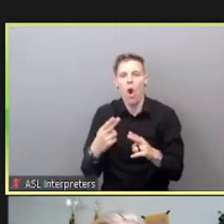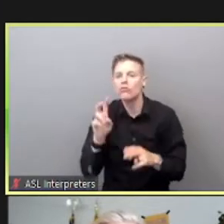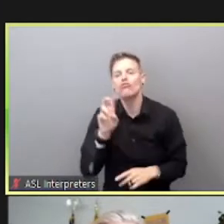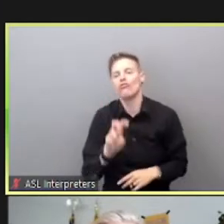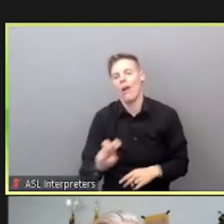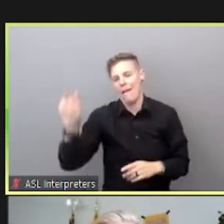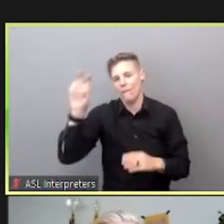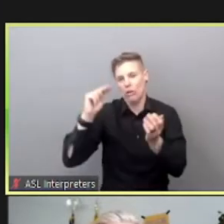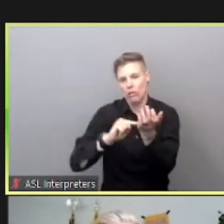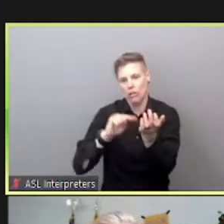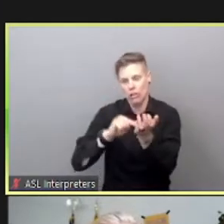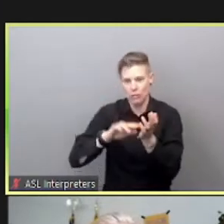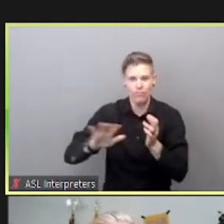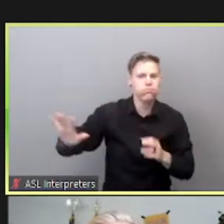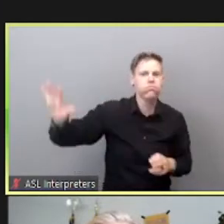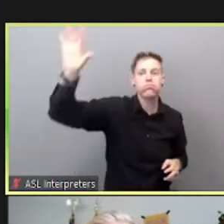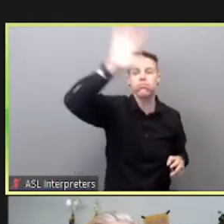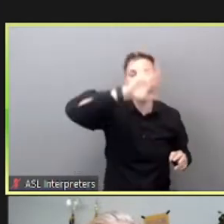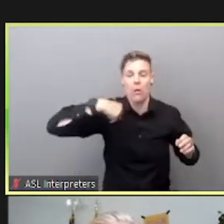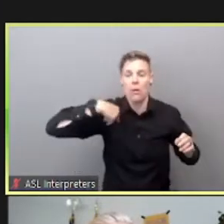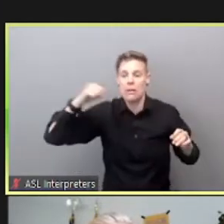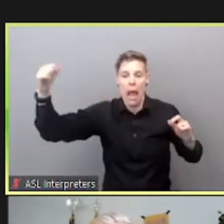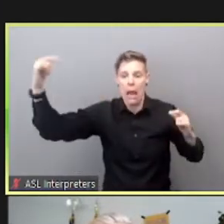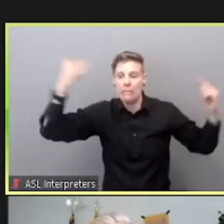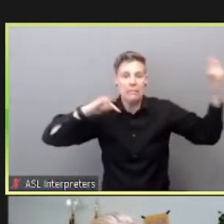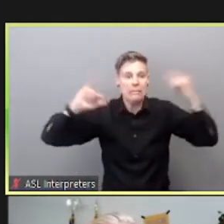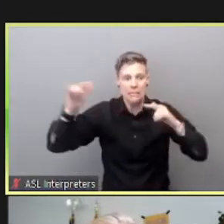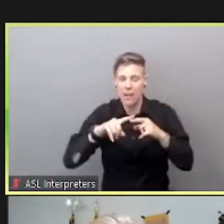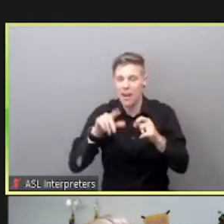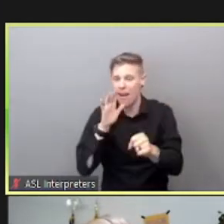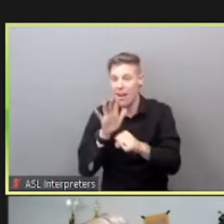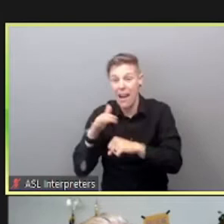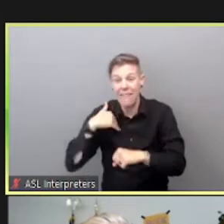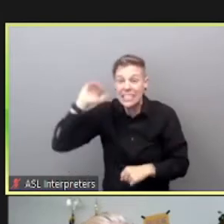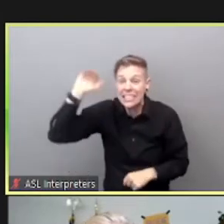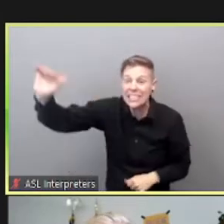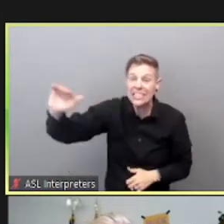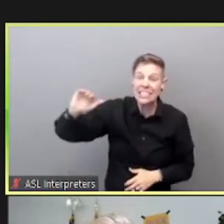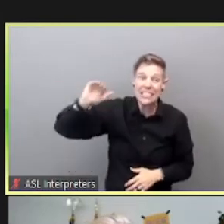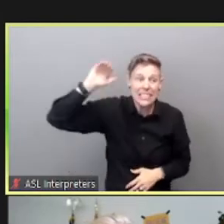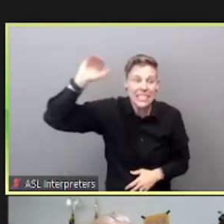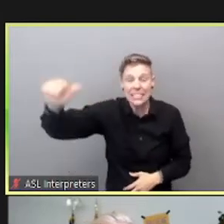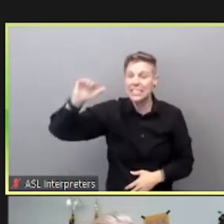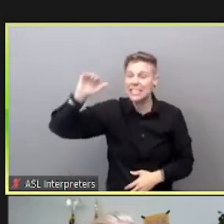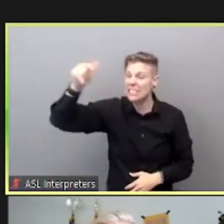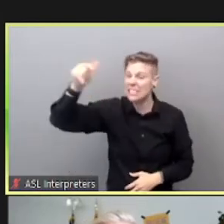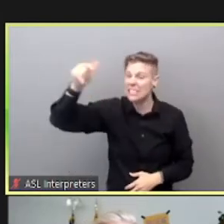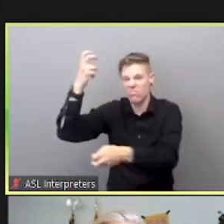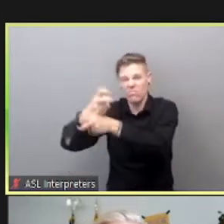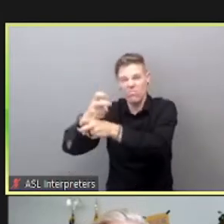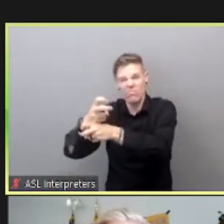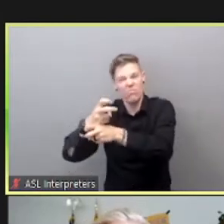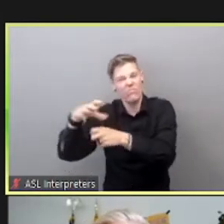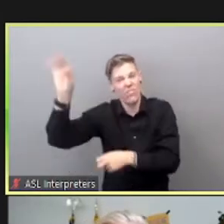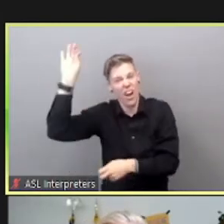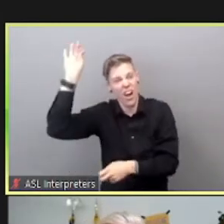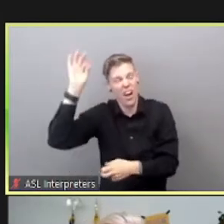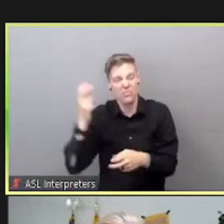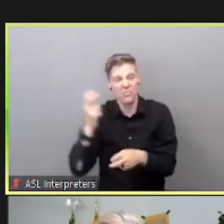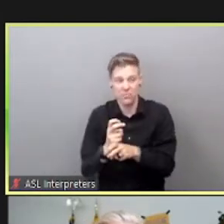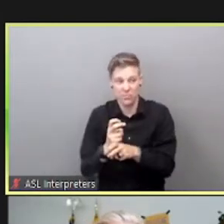have skyrocketed. And so our hospital personnel are incredibly